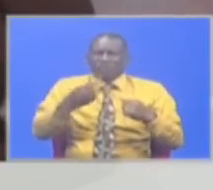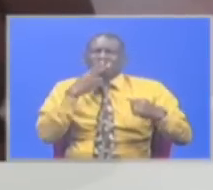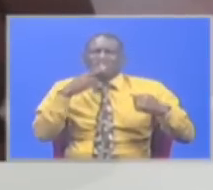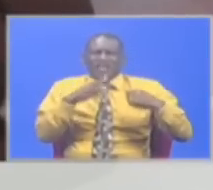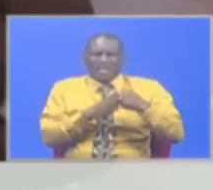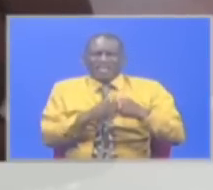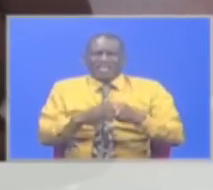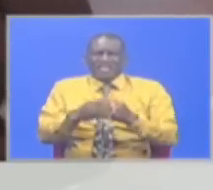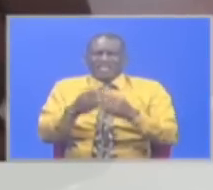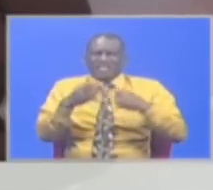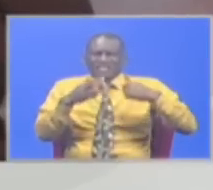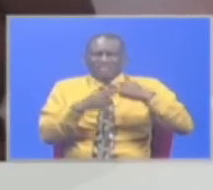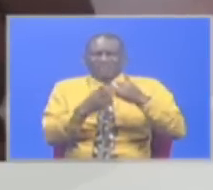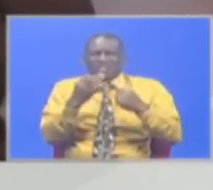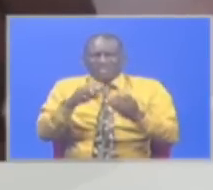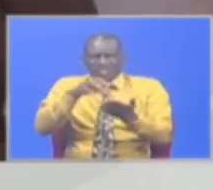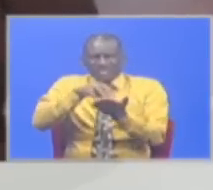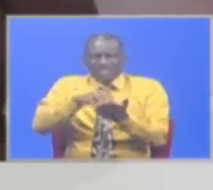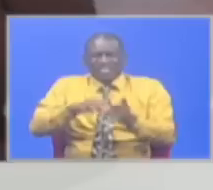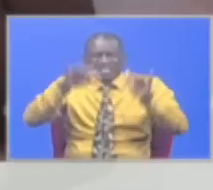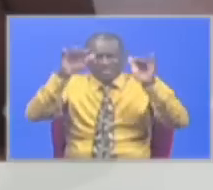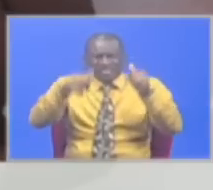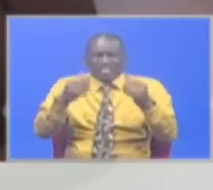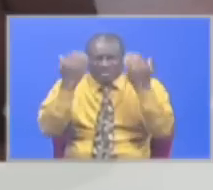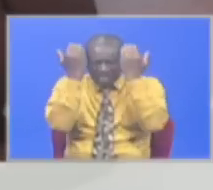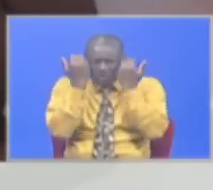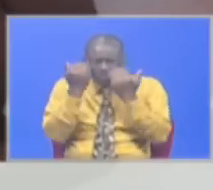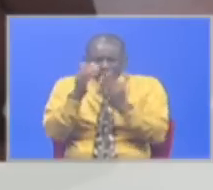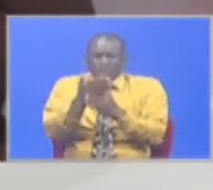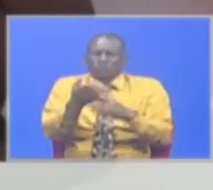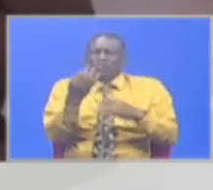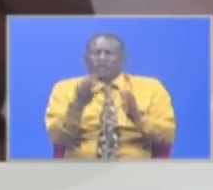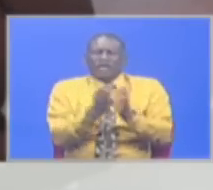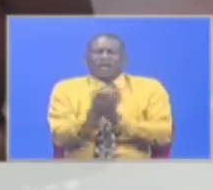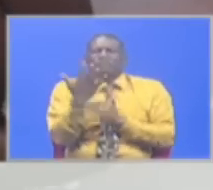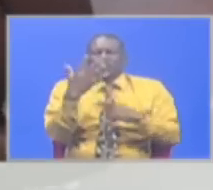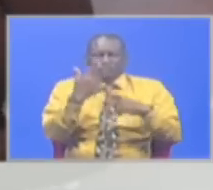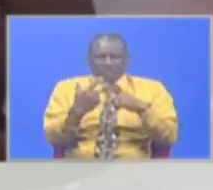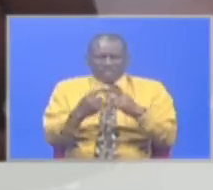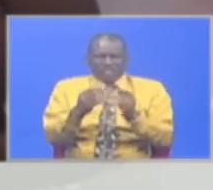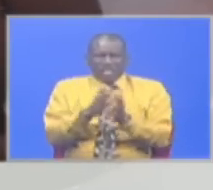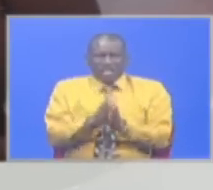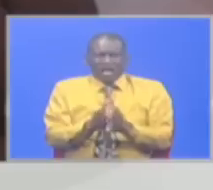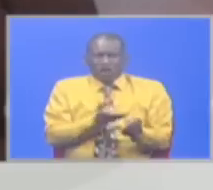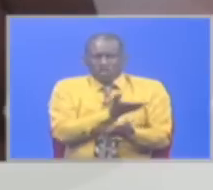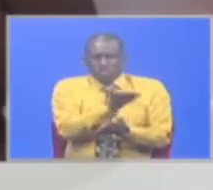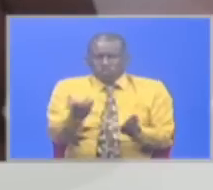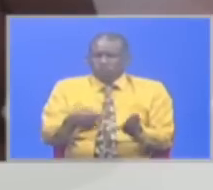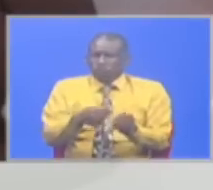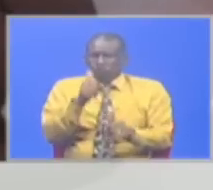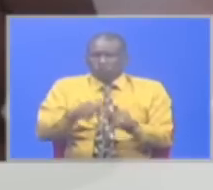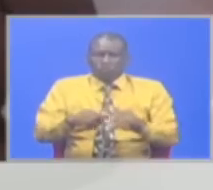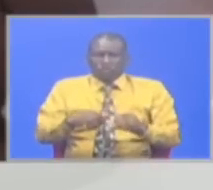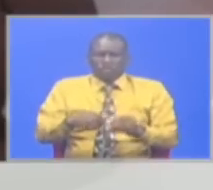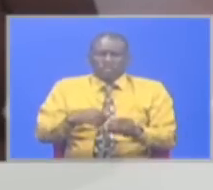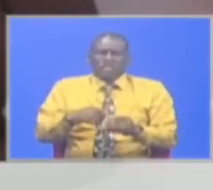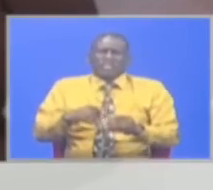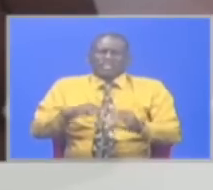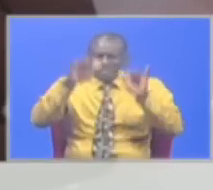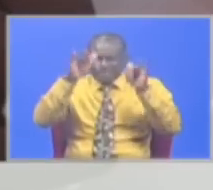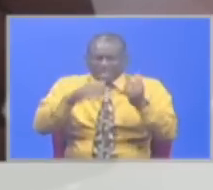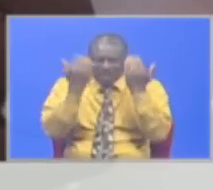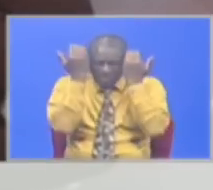75,953 cases stayed in the courts between 3 and 5 years, and those that took 5 years and above stood